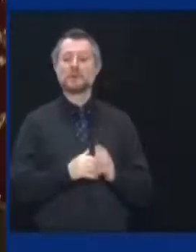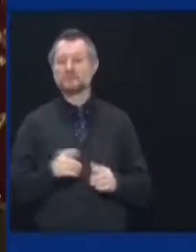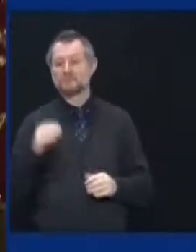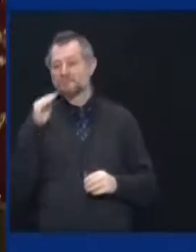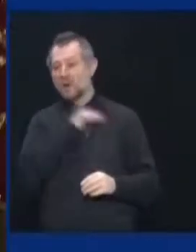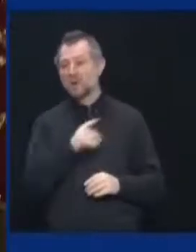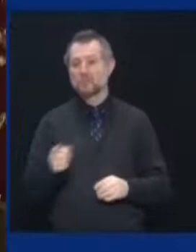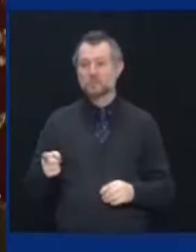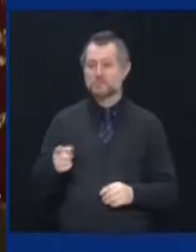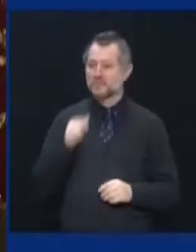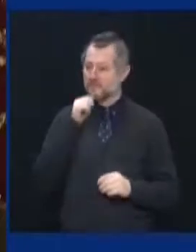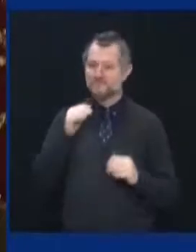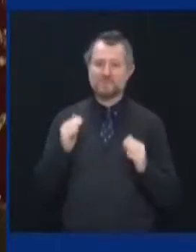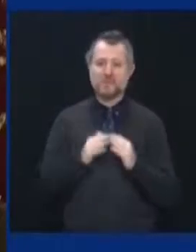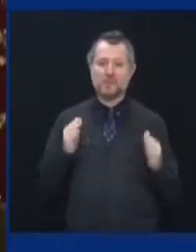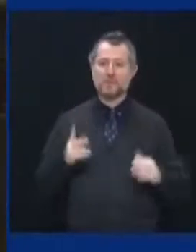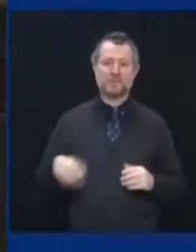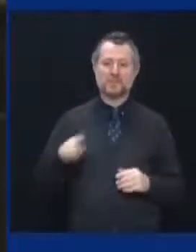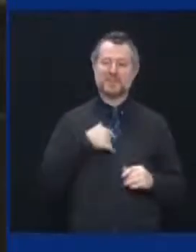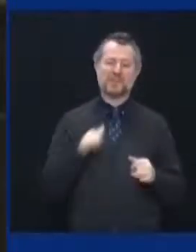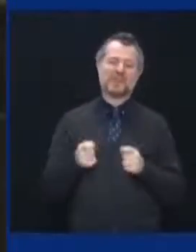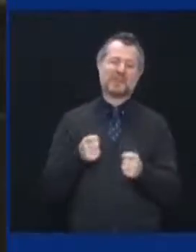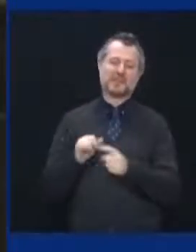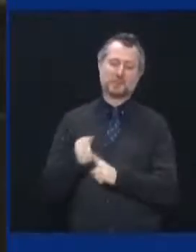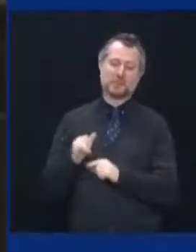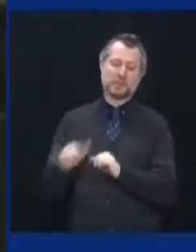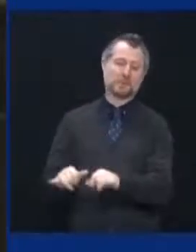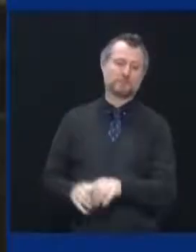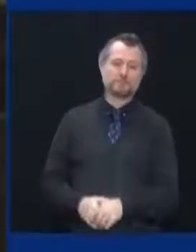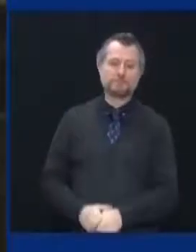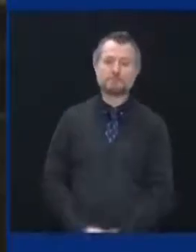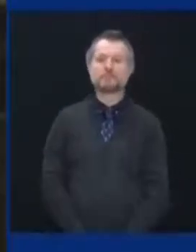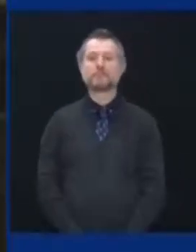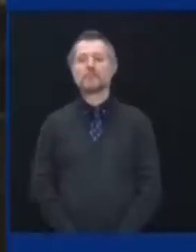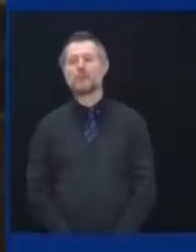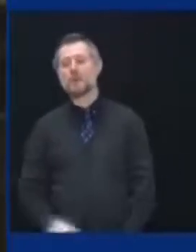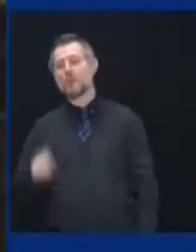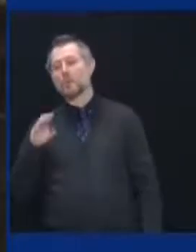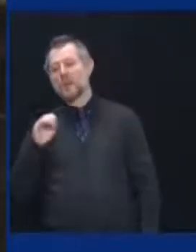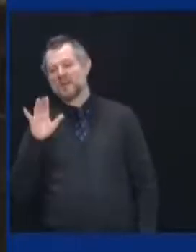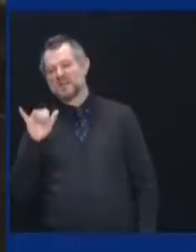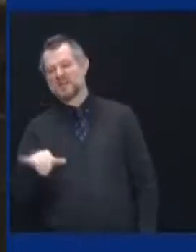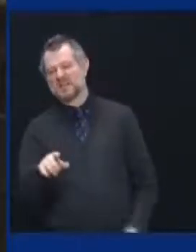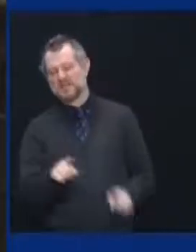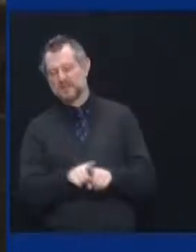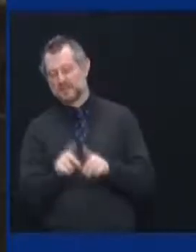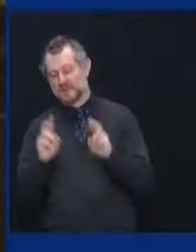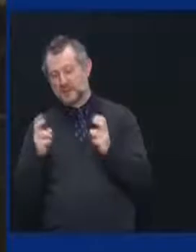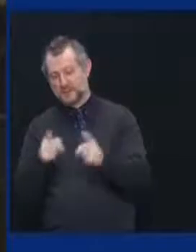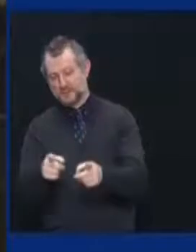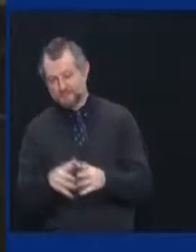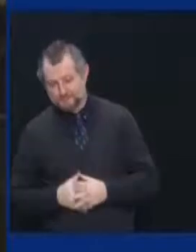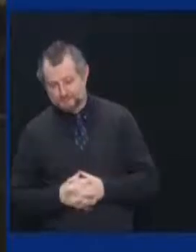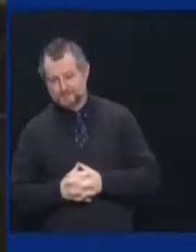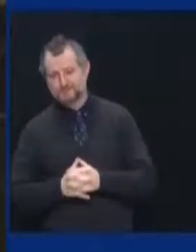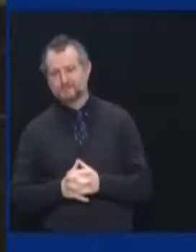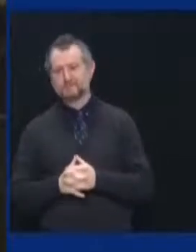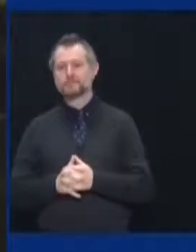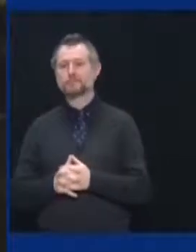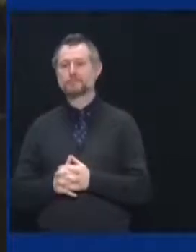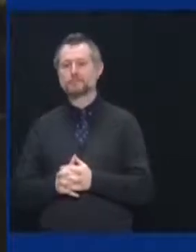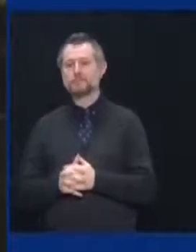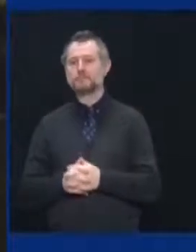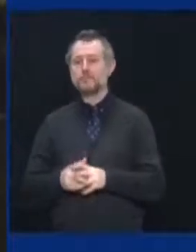unfair, and we needed to address that issue. Bart, just to stay with this for 1 second. We have